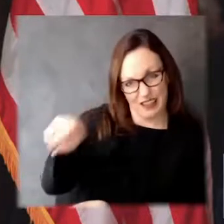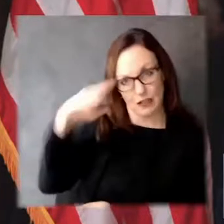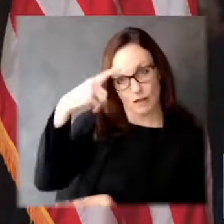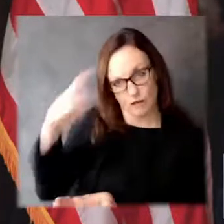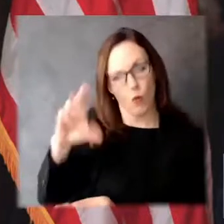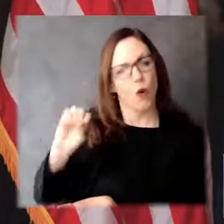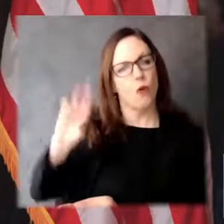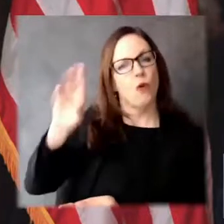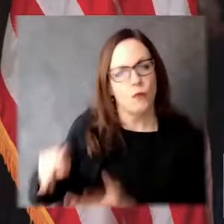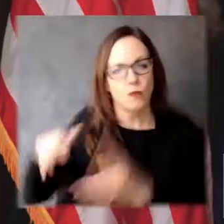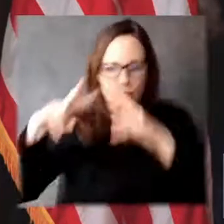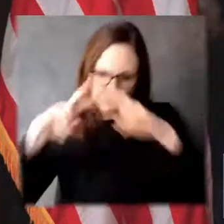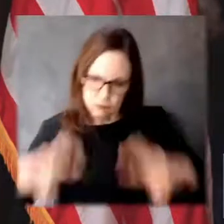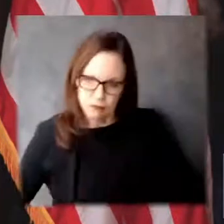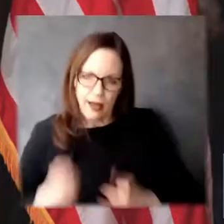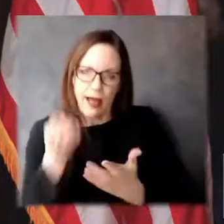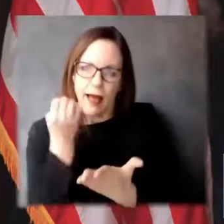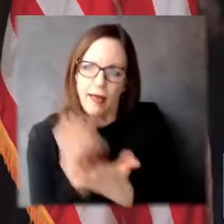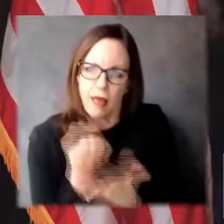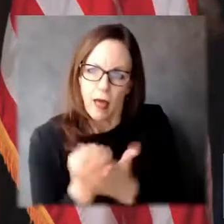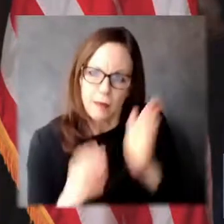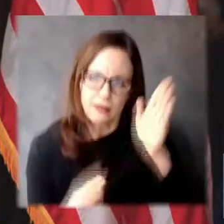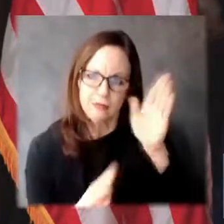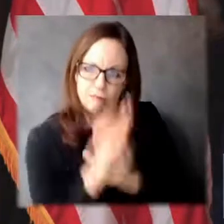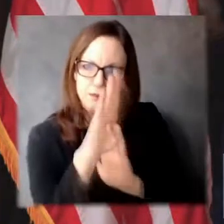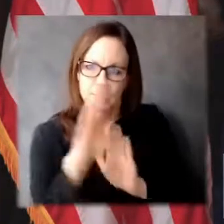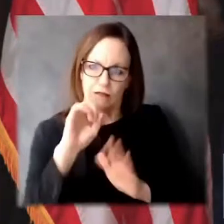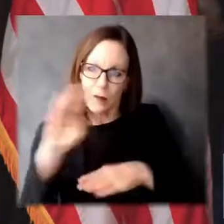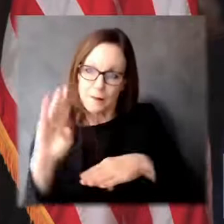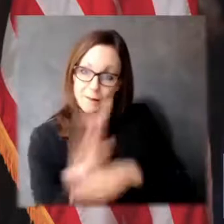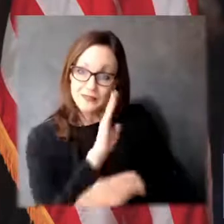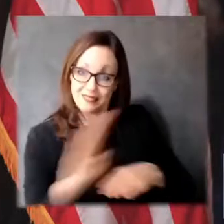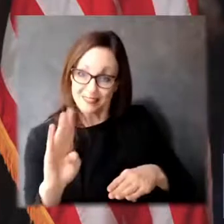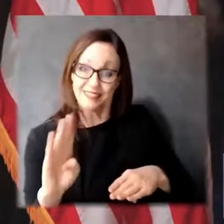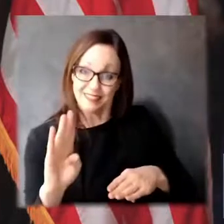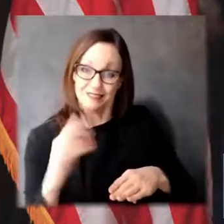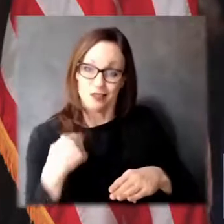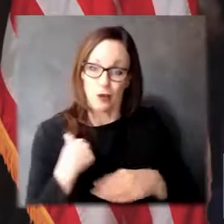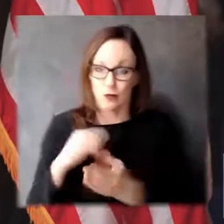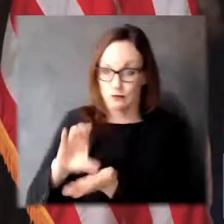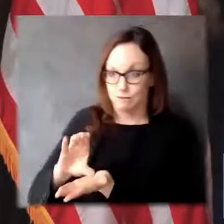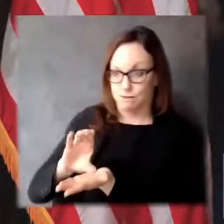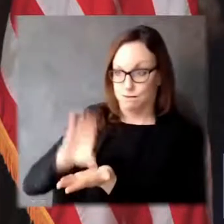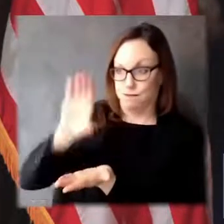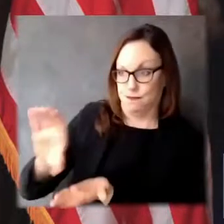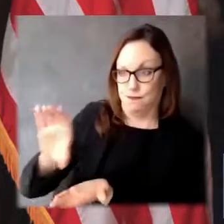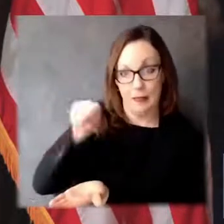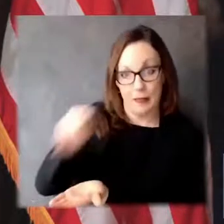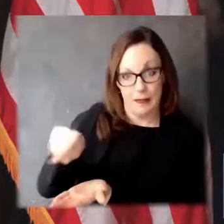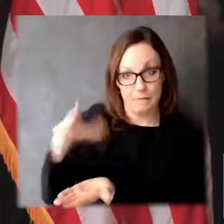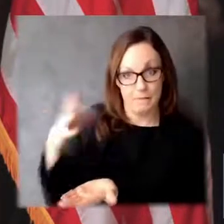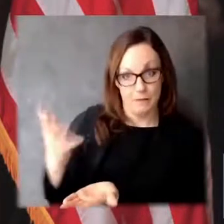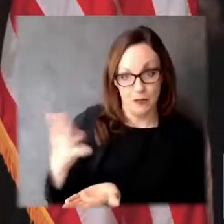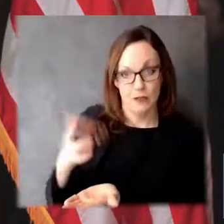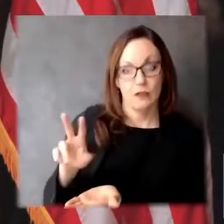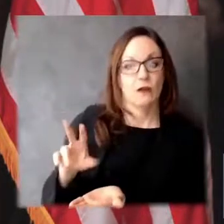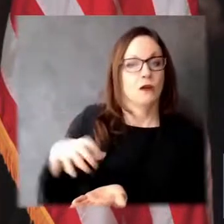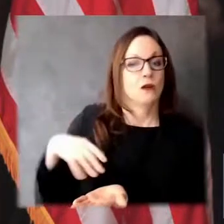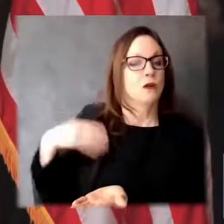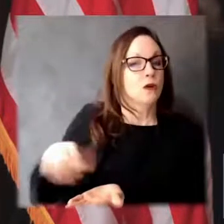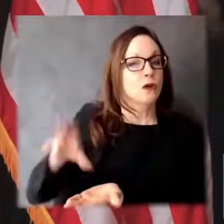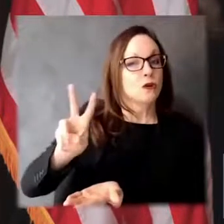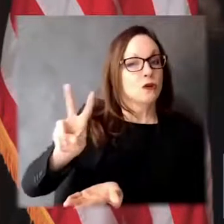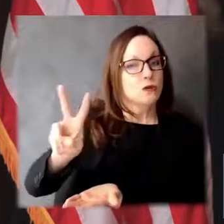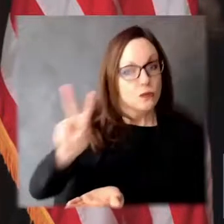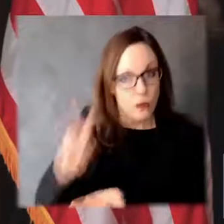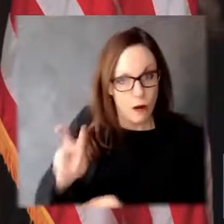unprecedented investments in the Wisconsin Economic Development Corporation to be able to help support our small businesses and economic